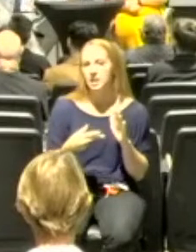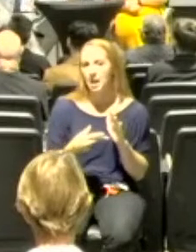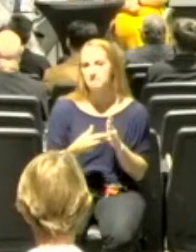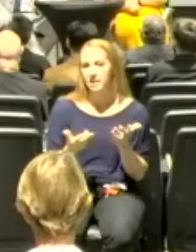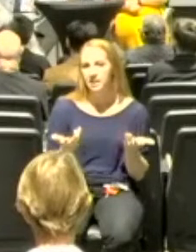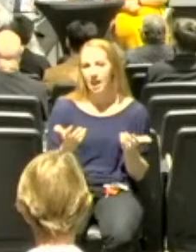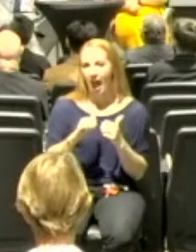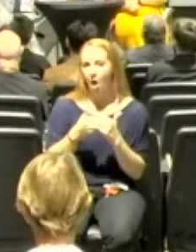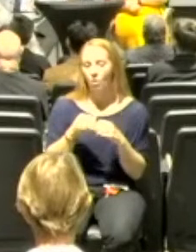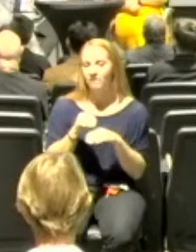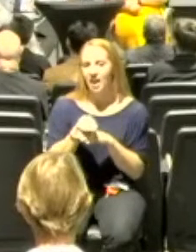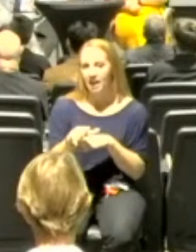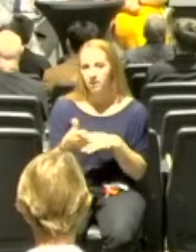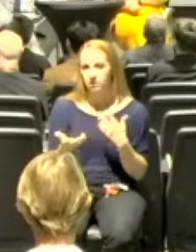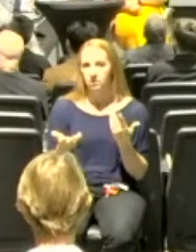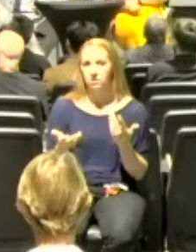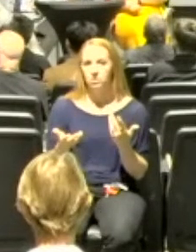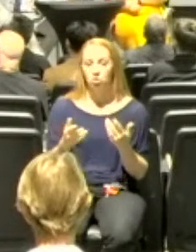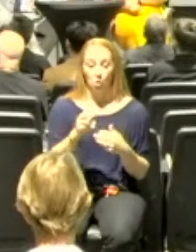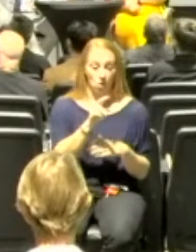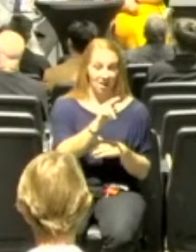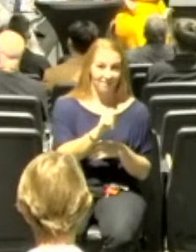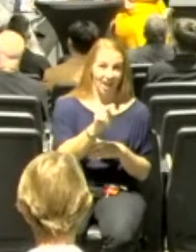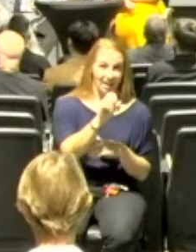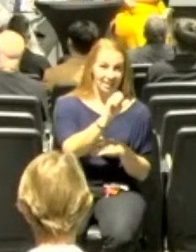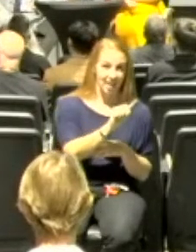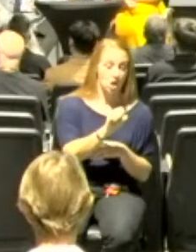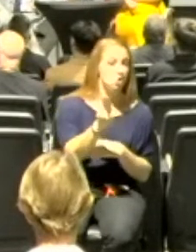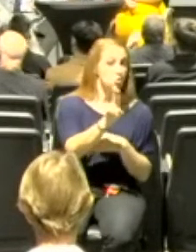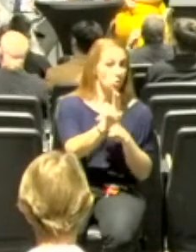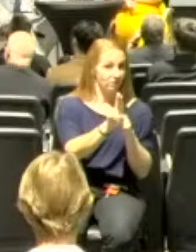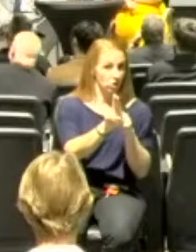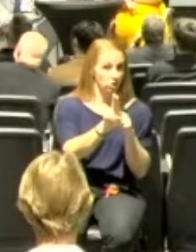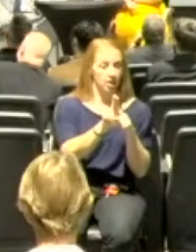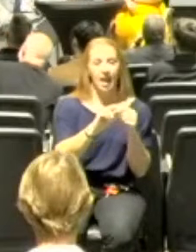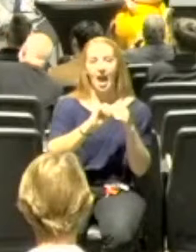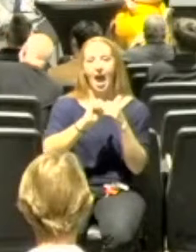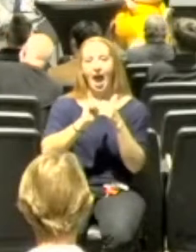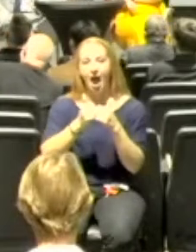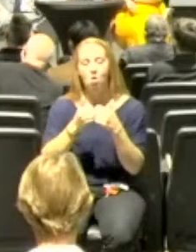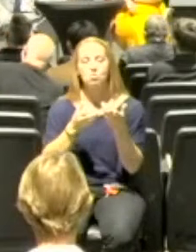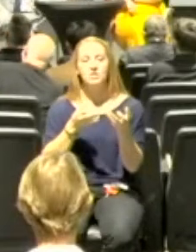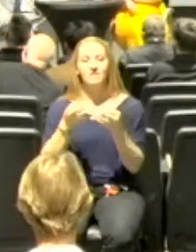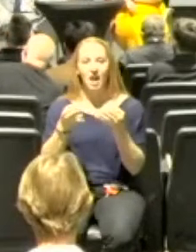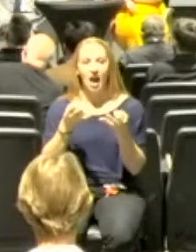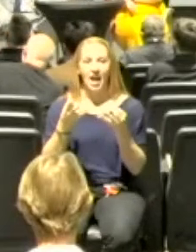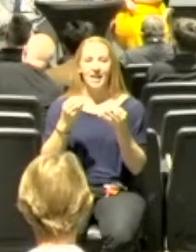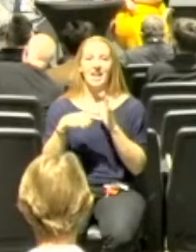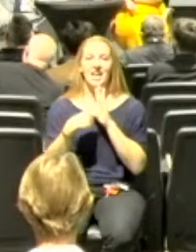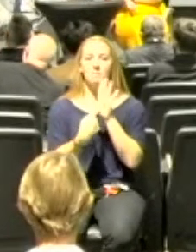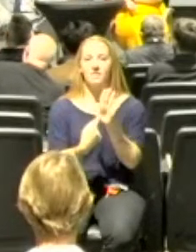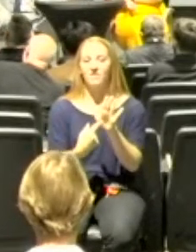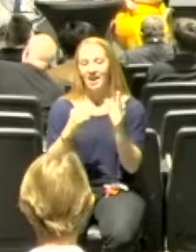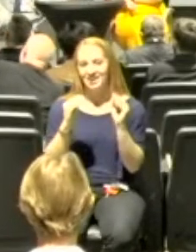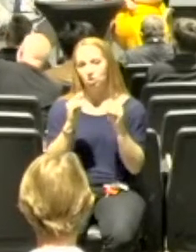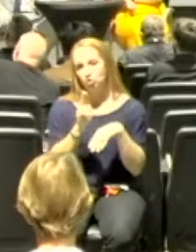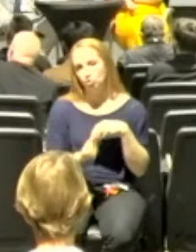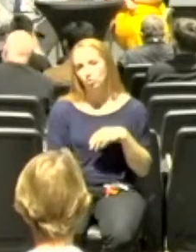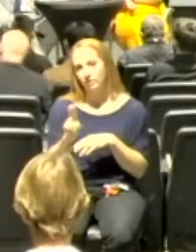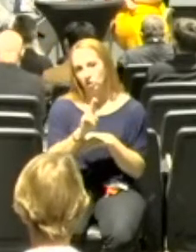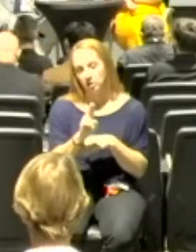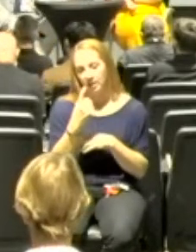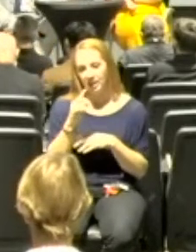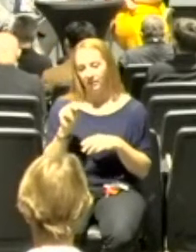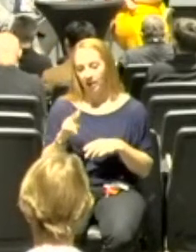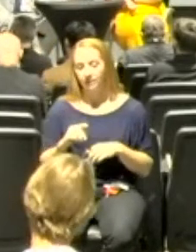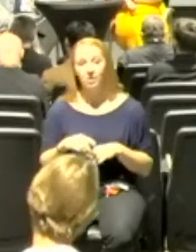tell us how becoming Nevada State University will help us define and amplify the teaching university in Nevada?